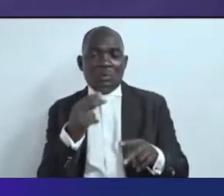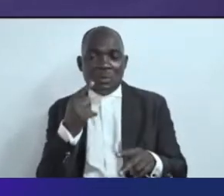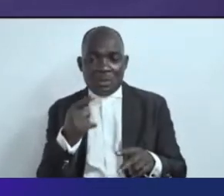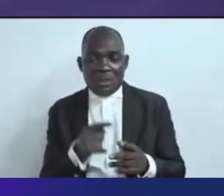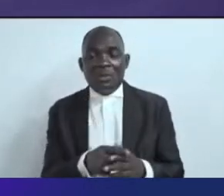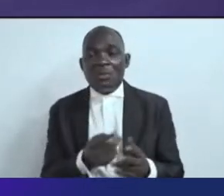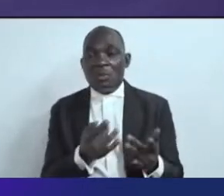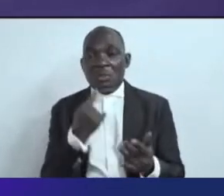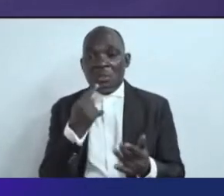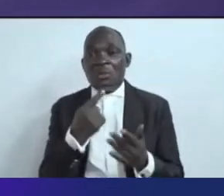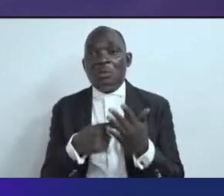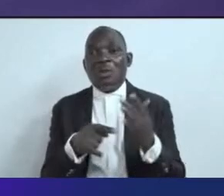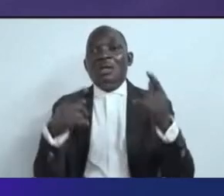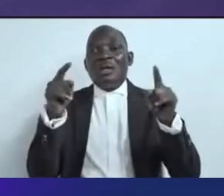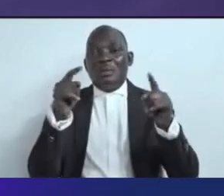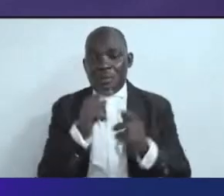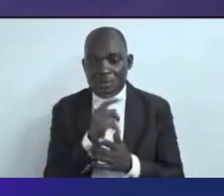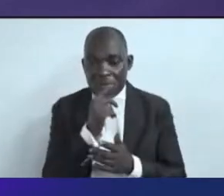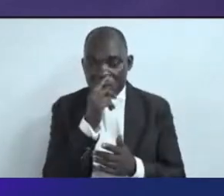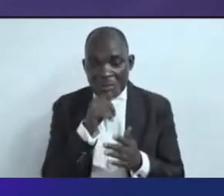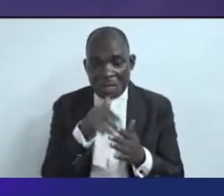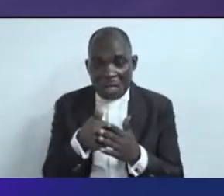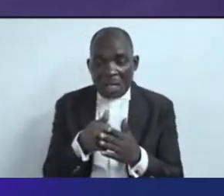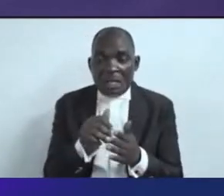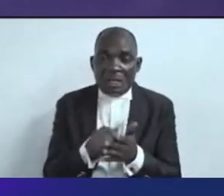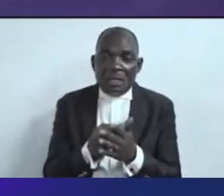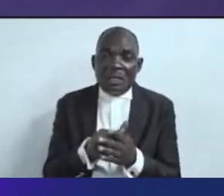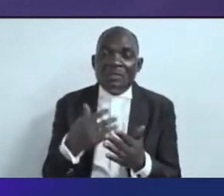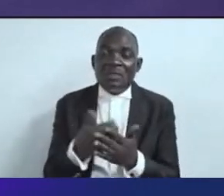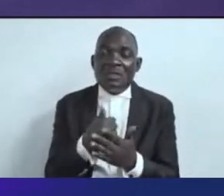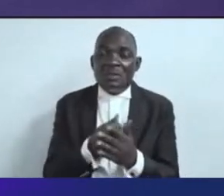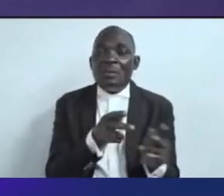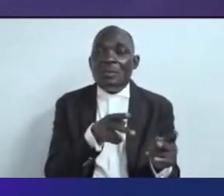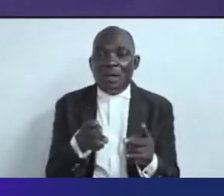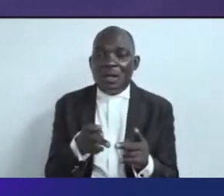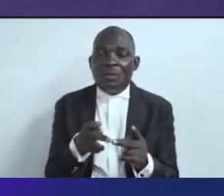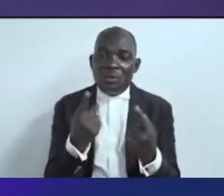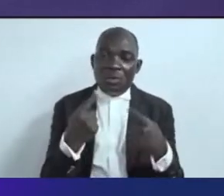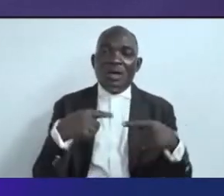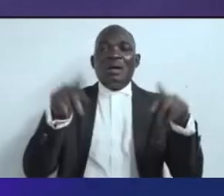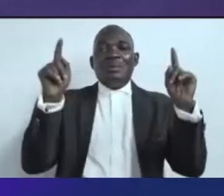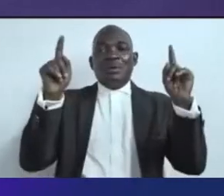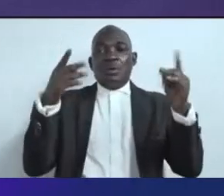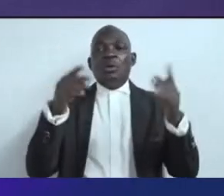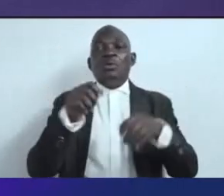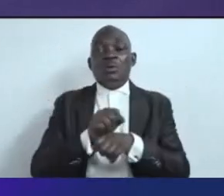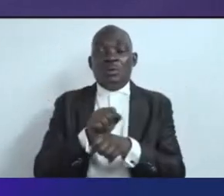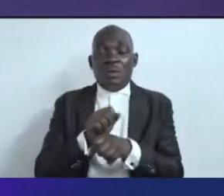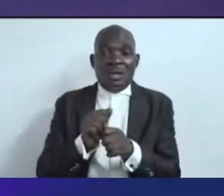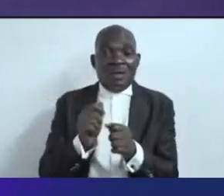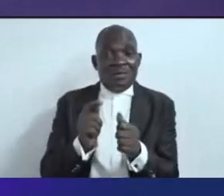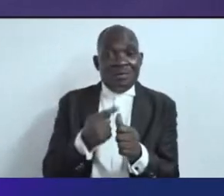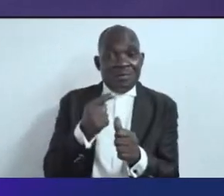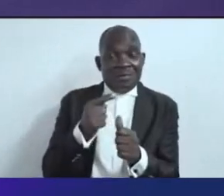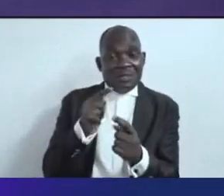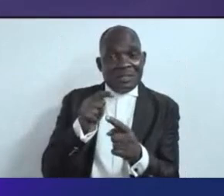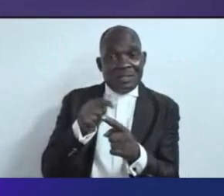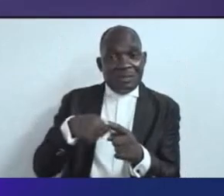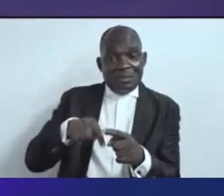waiting to see how well this new arrangement will work. This is the first time